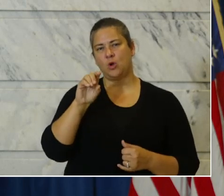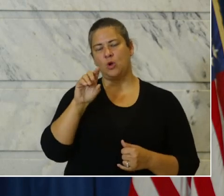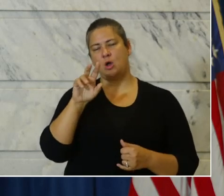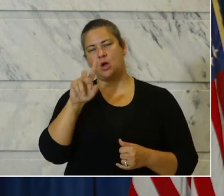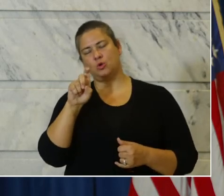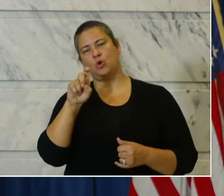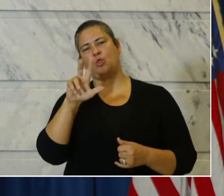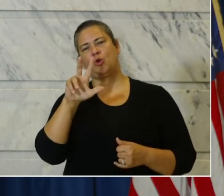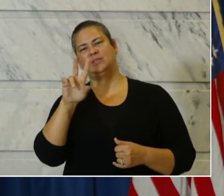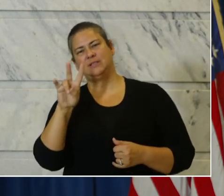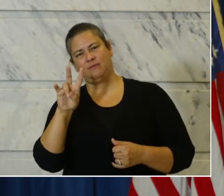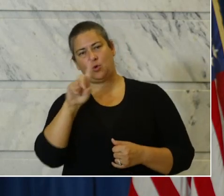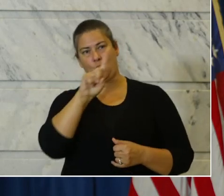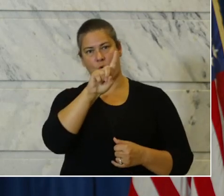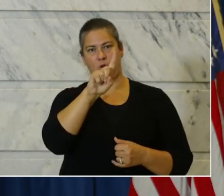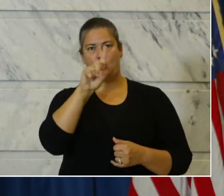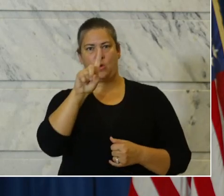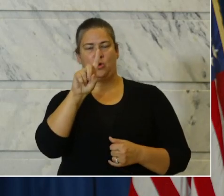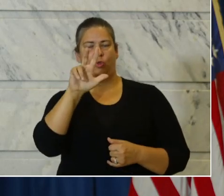1,137.